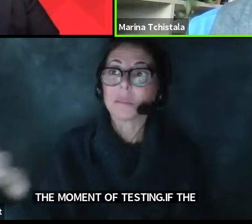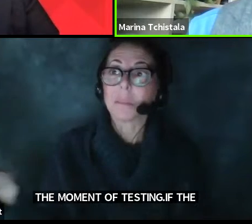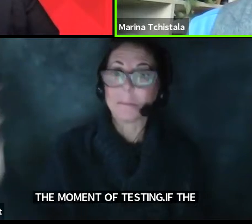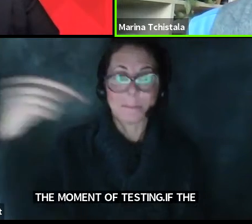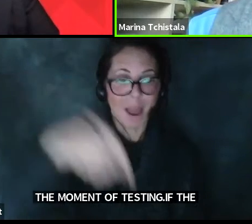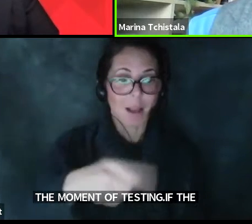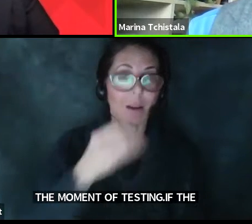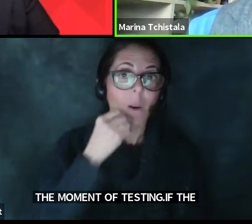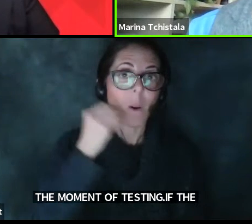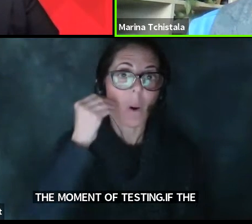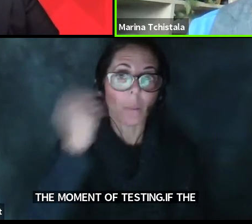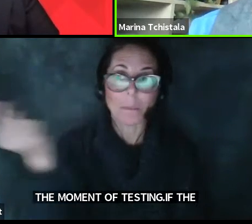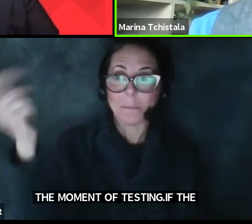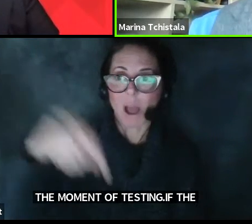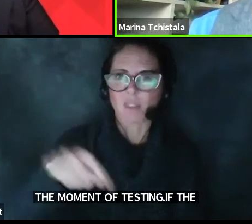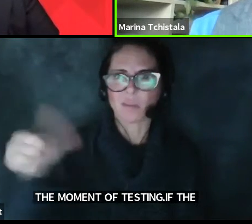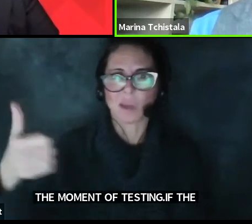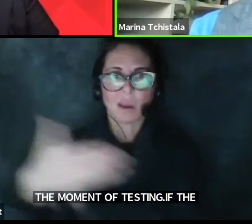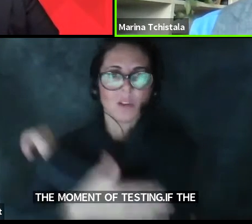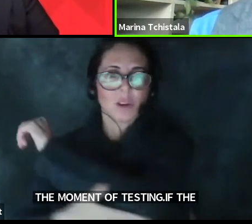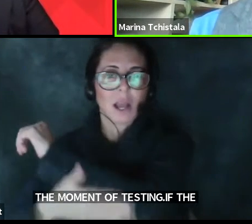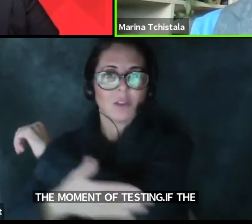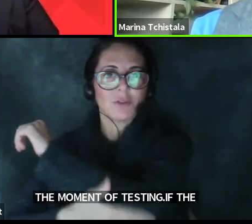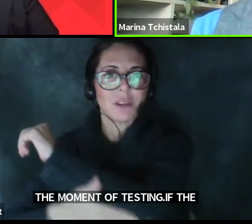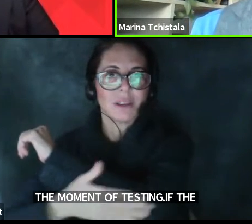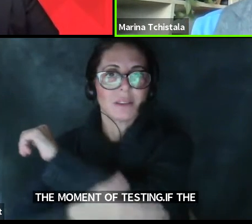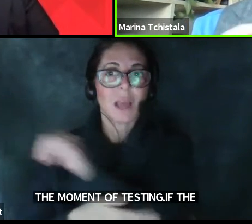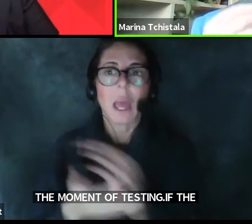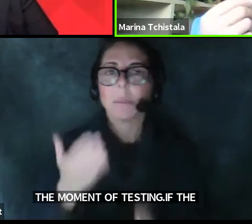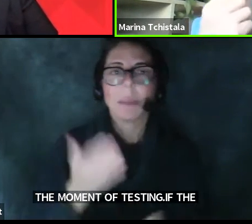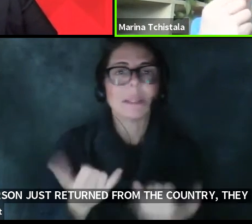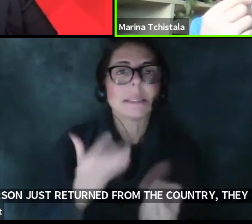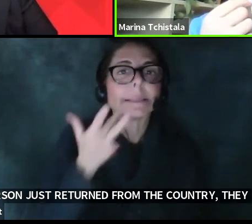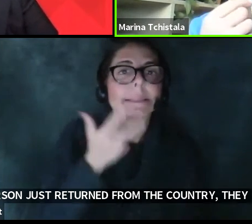not develop enough bodies in their blood